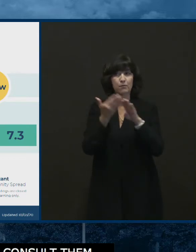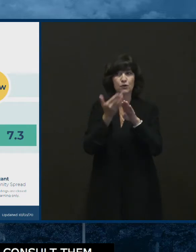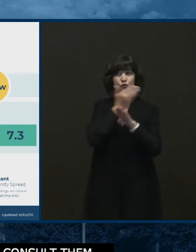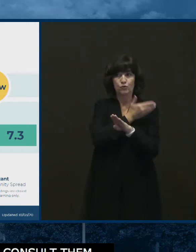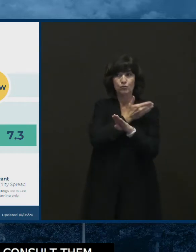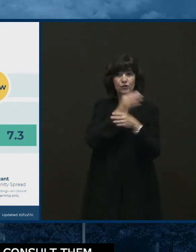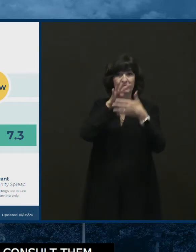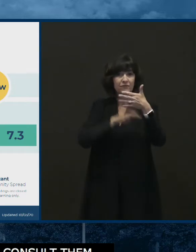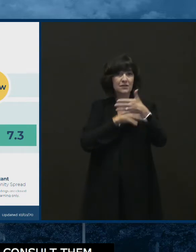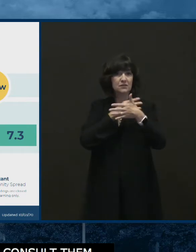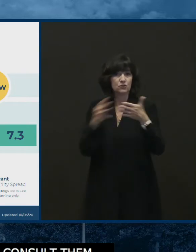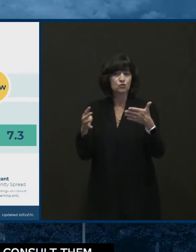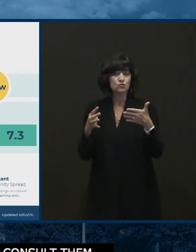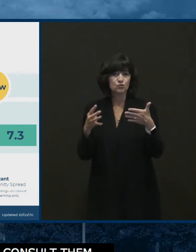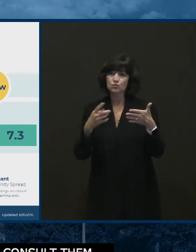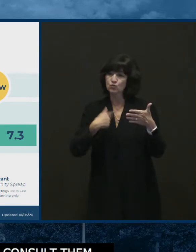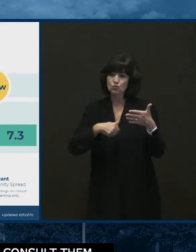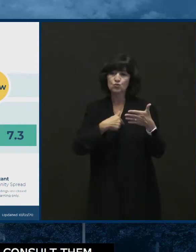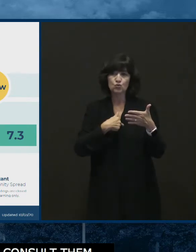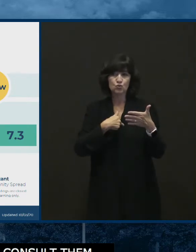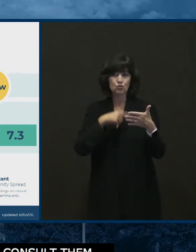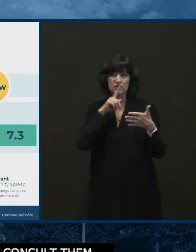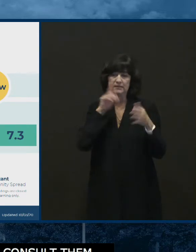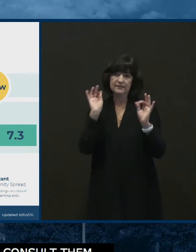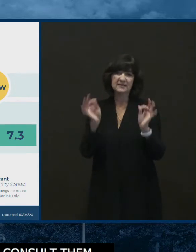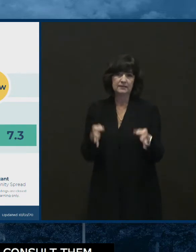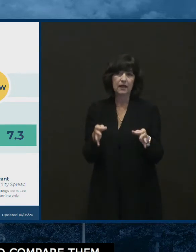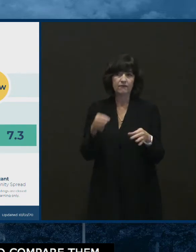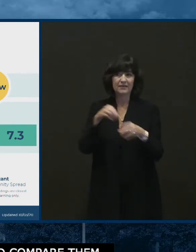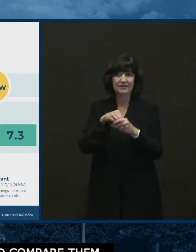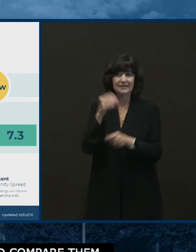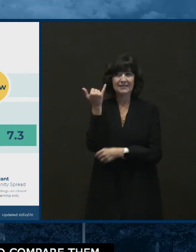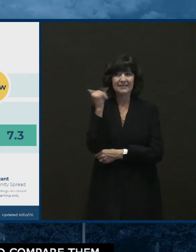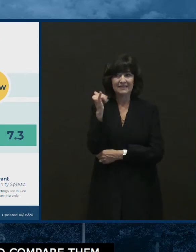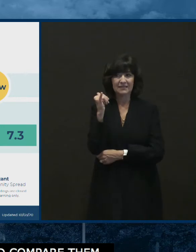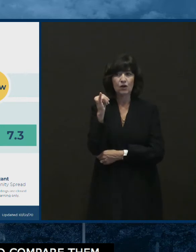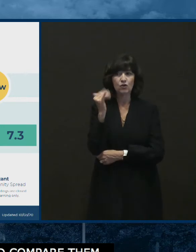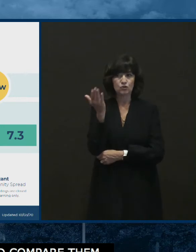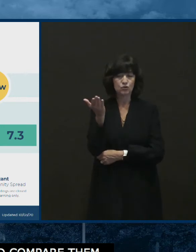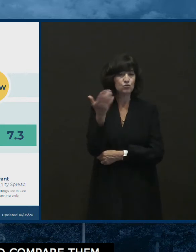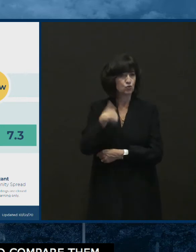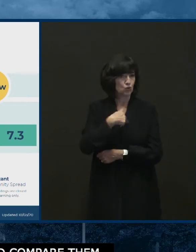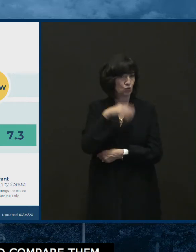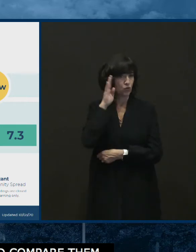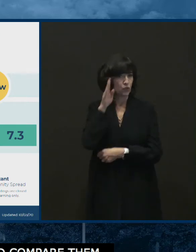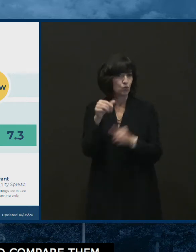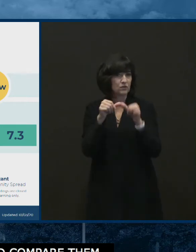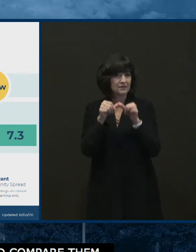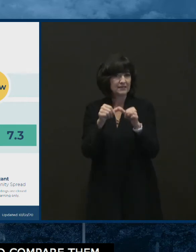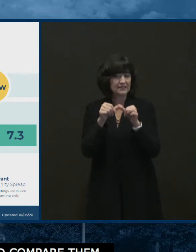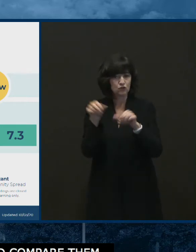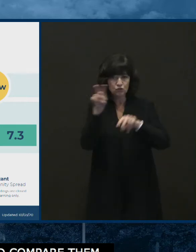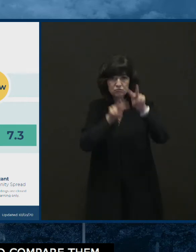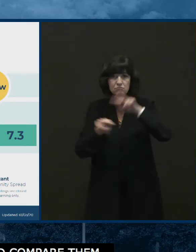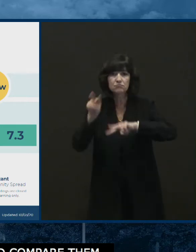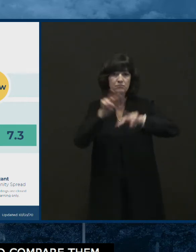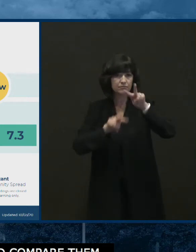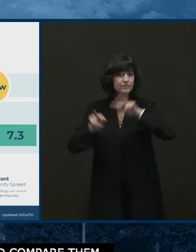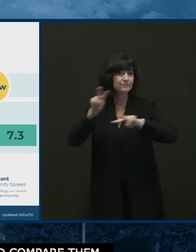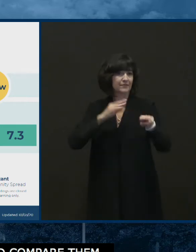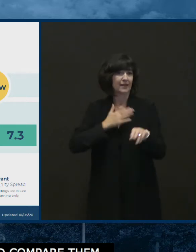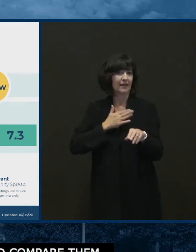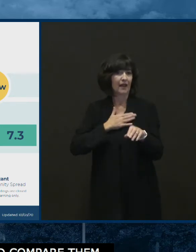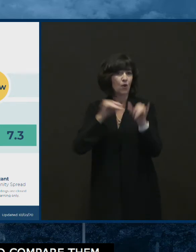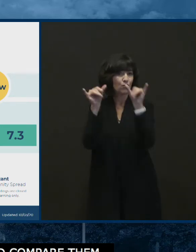are really firmly in that yellow status. We will continue, as I said, to monitor our